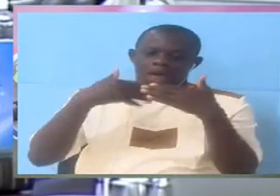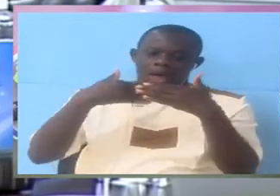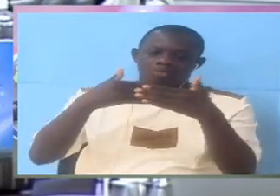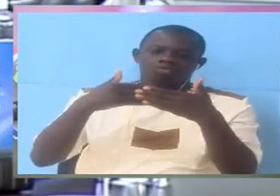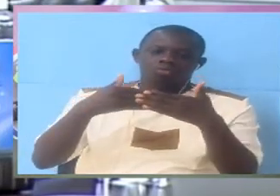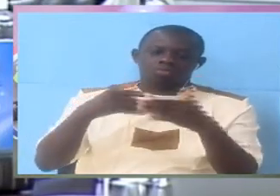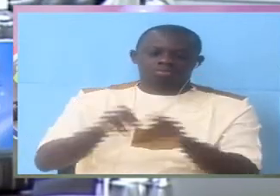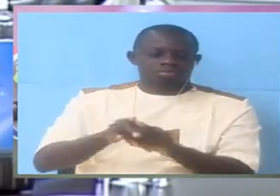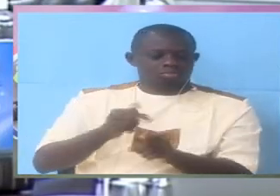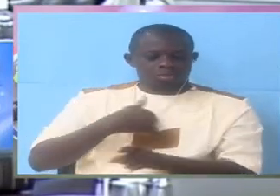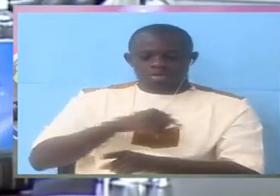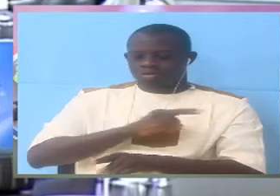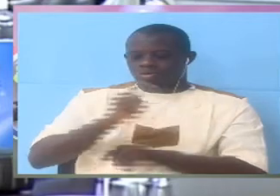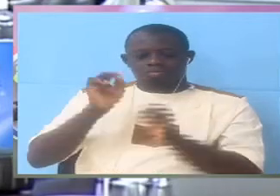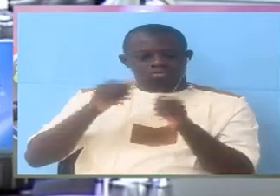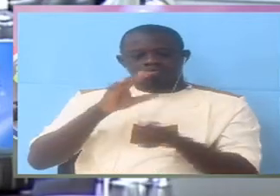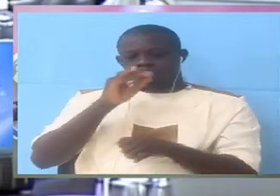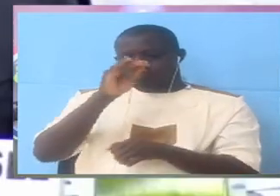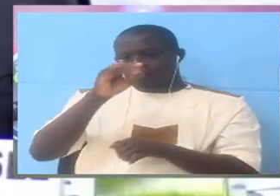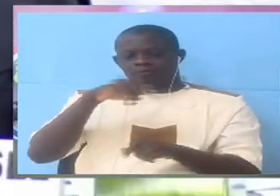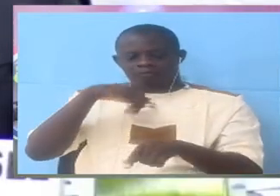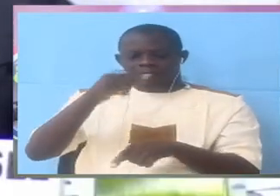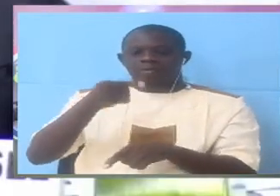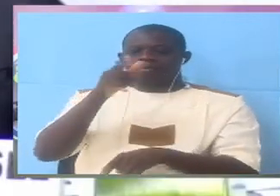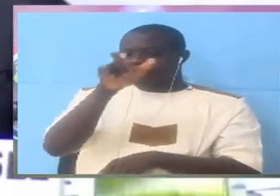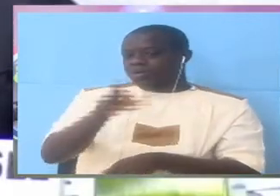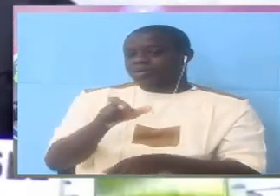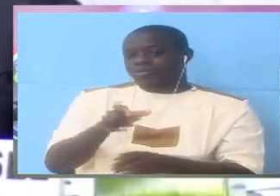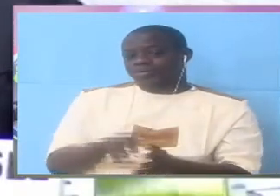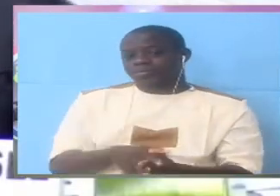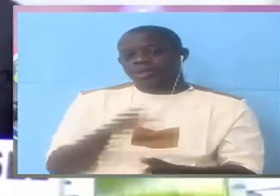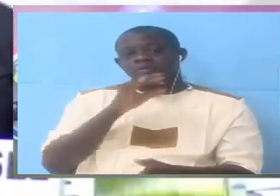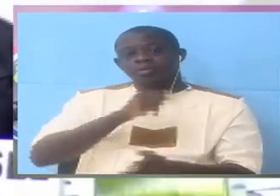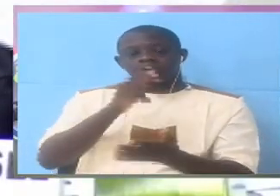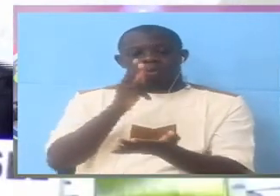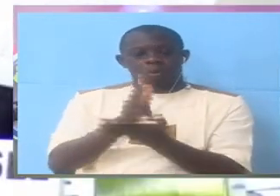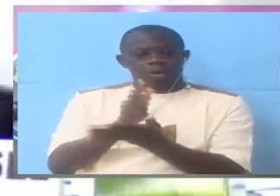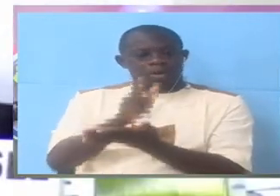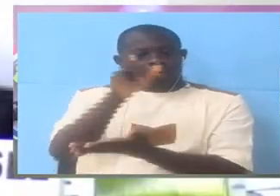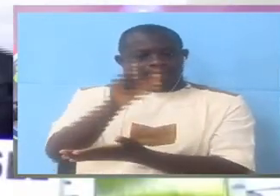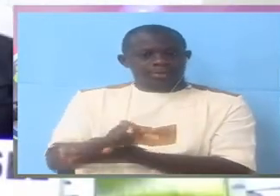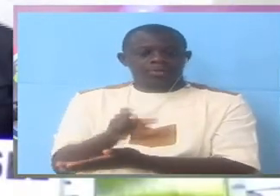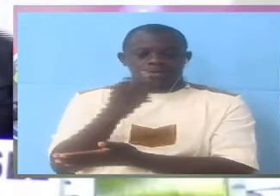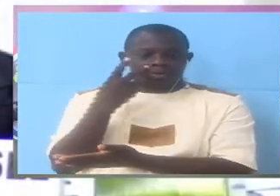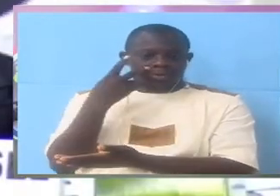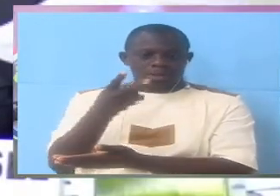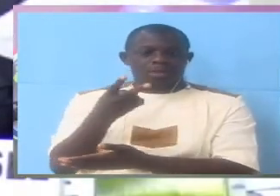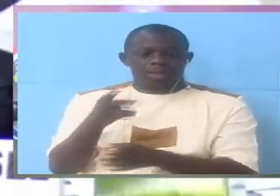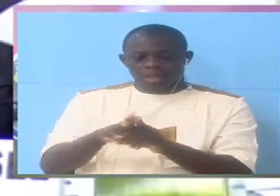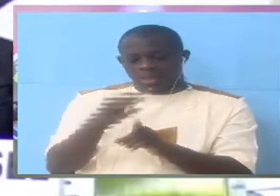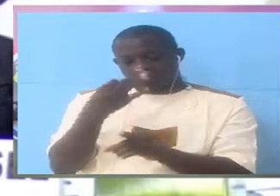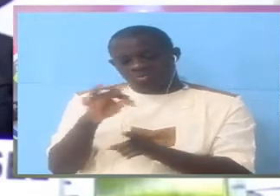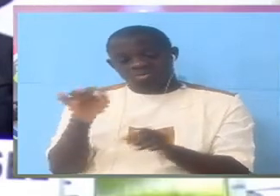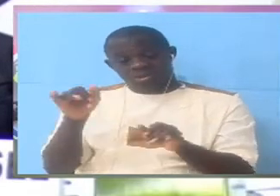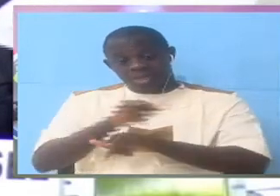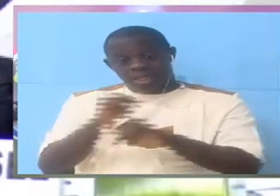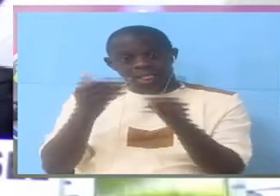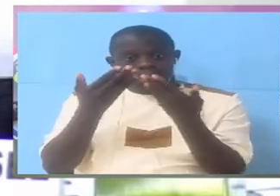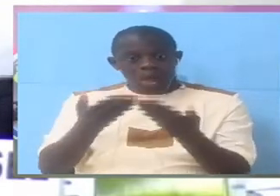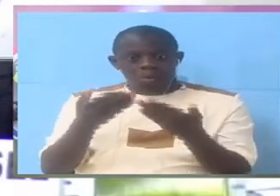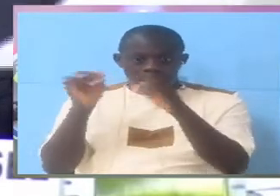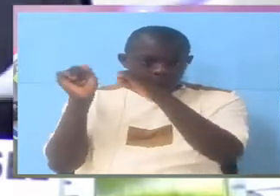couldn't speak for him. Yes, but Mr. Witness, you see, if you still hide with